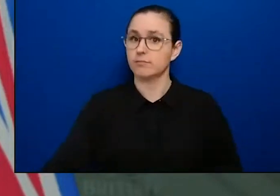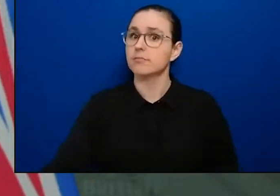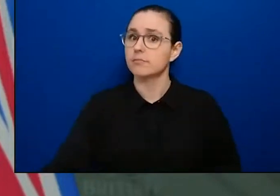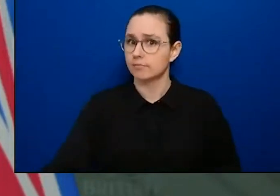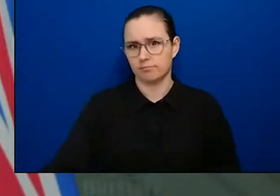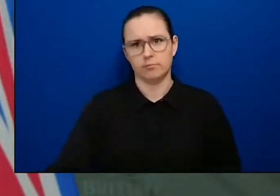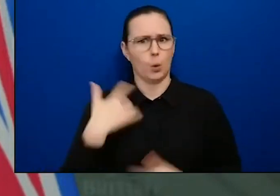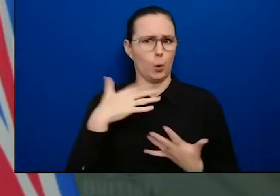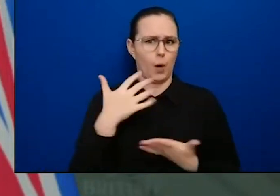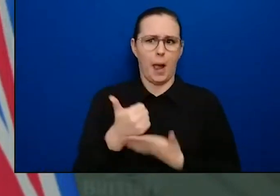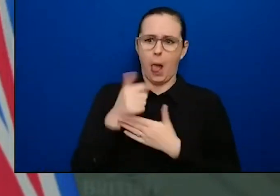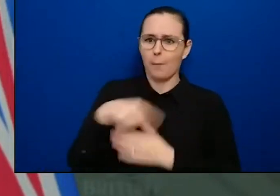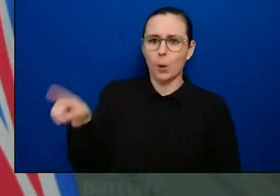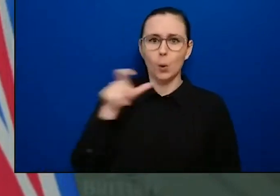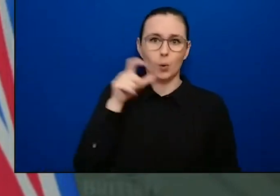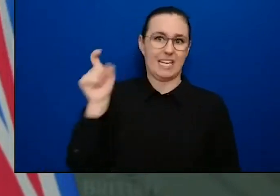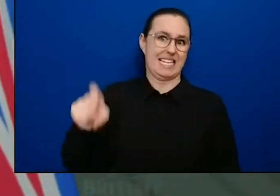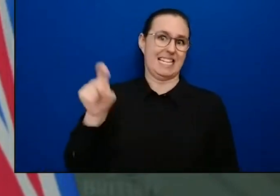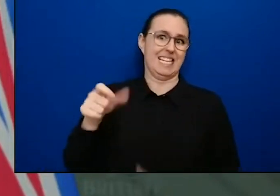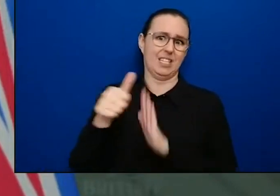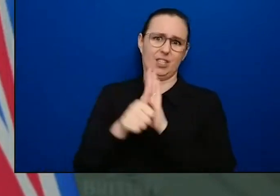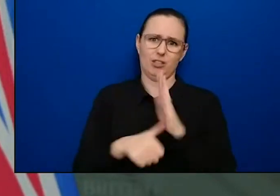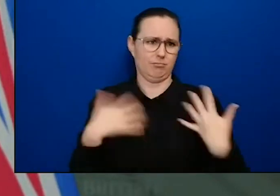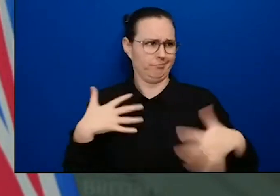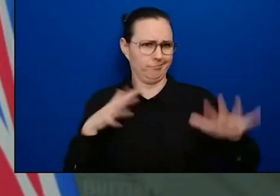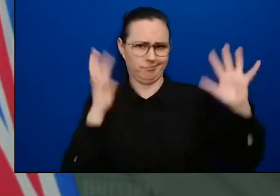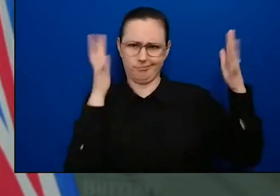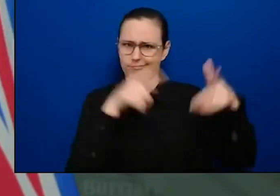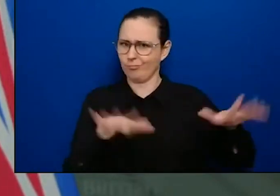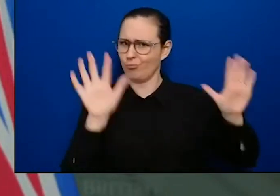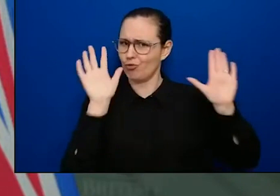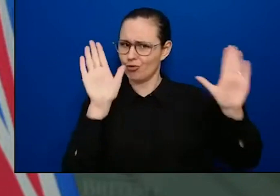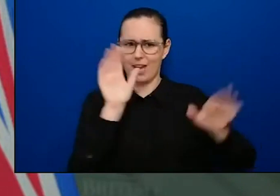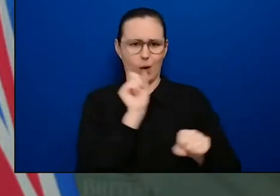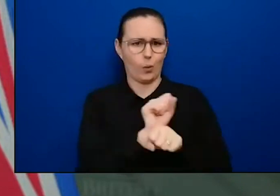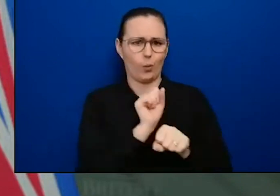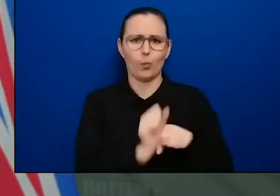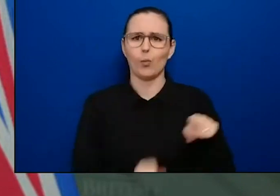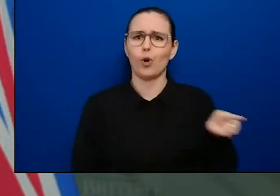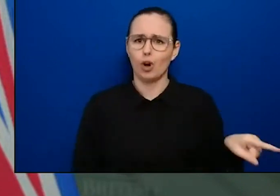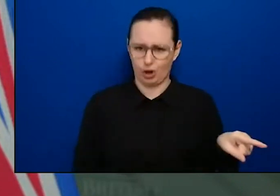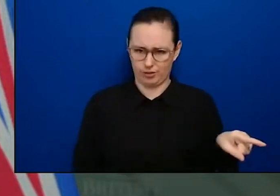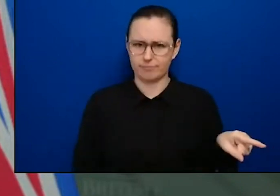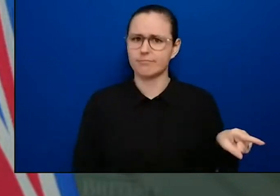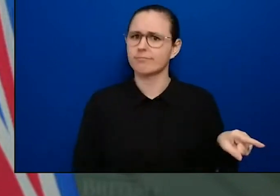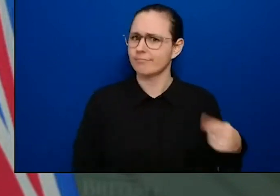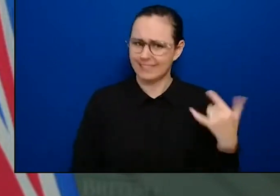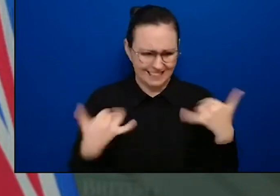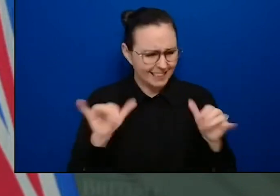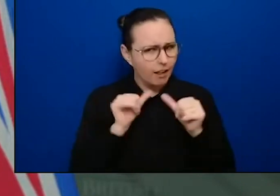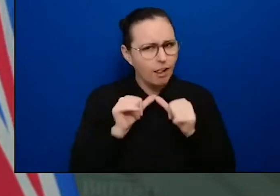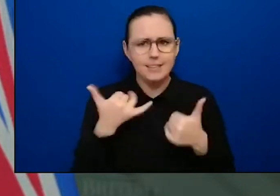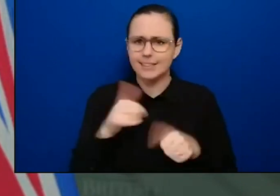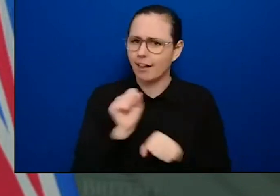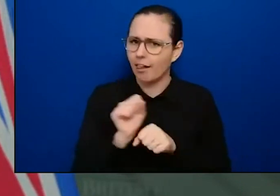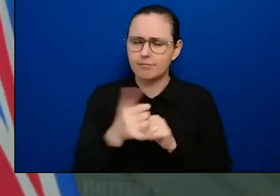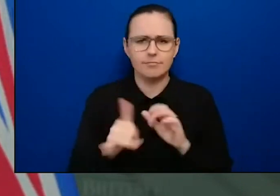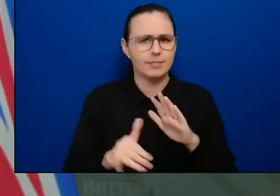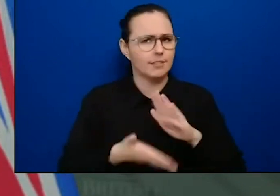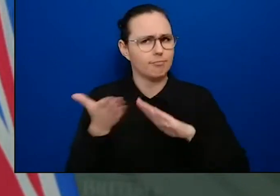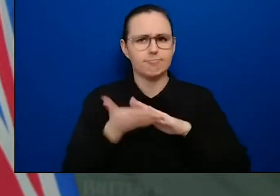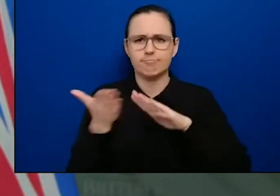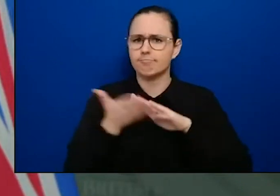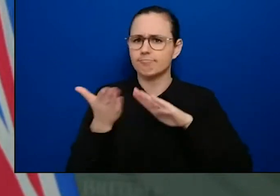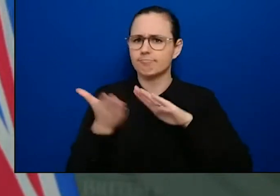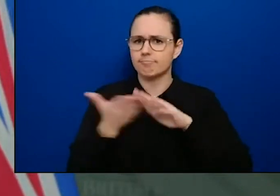families and reflects the extraordinary work that it continues to take place across our system. I think surgical renewal obviously means